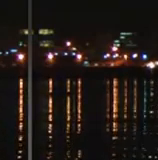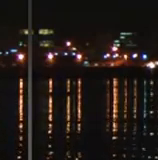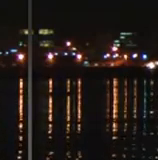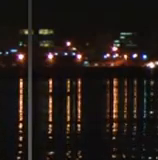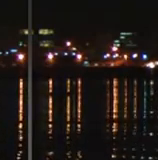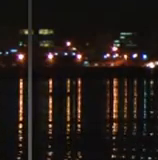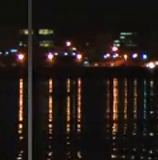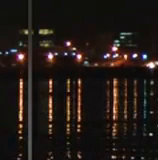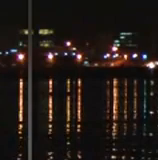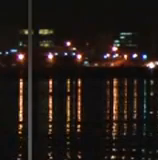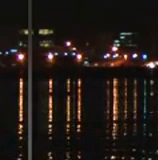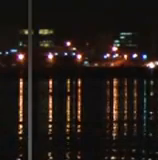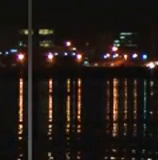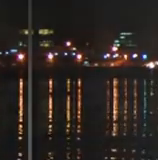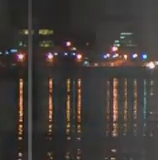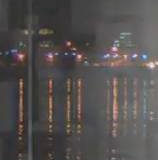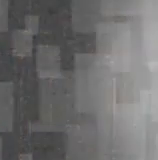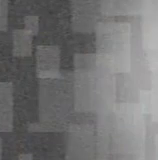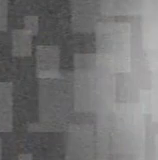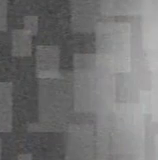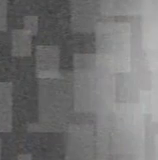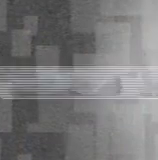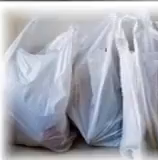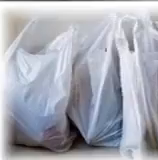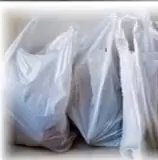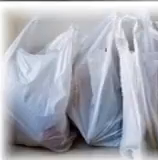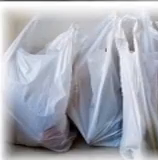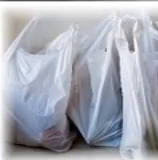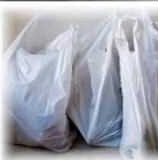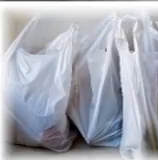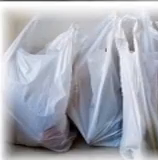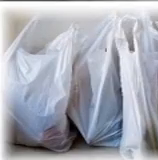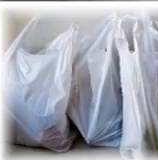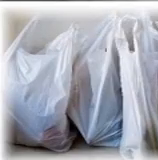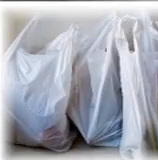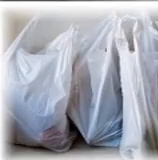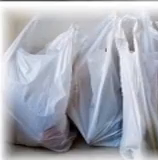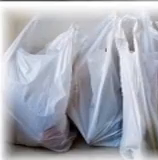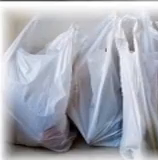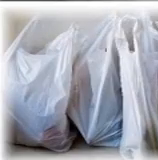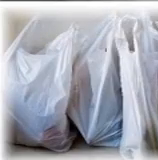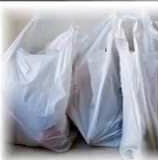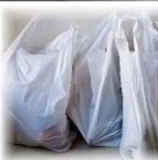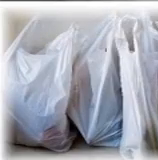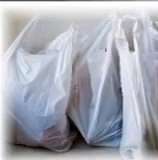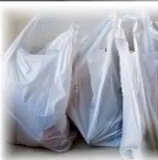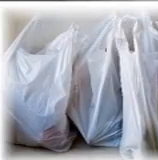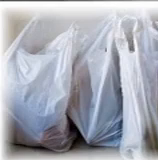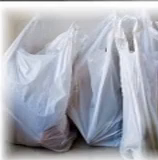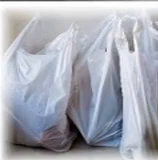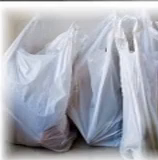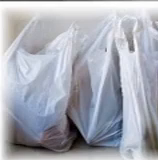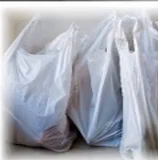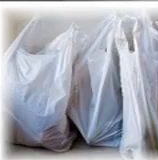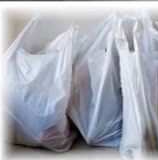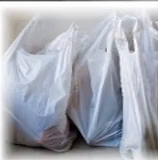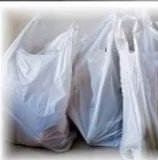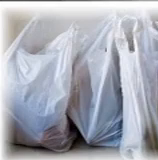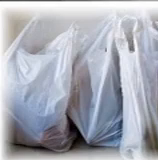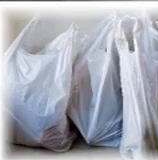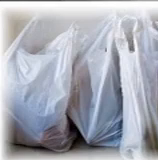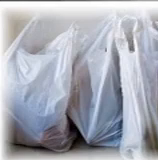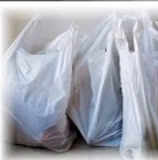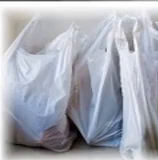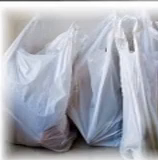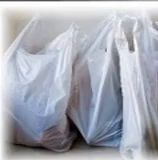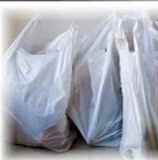sister radio station Gold FM. A poll question we're asking, should manufacturers caught breaching the single-use plastic bag ban